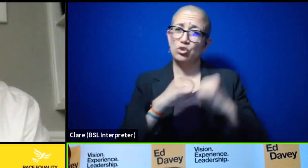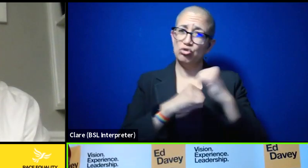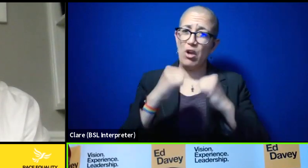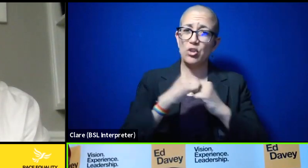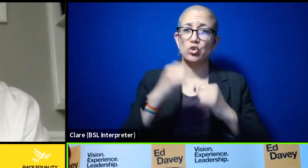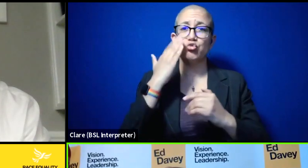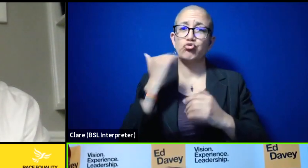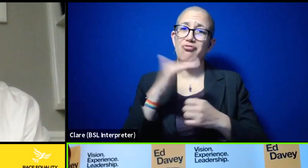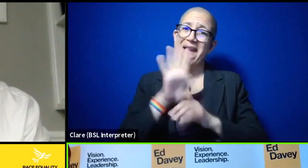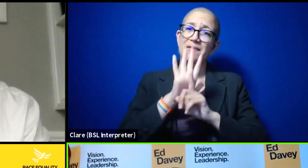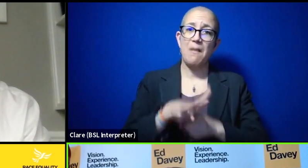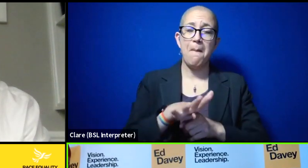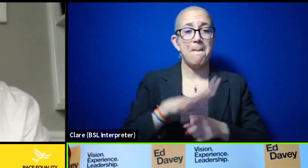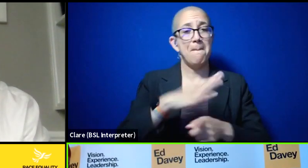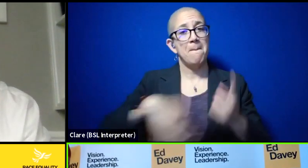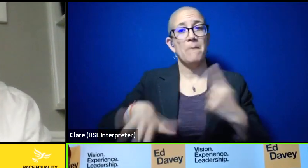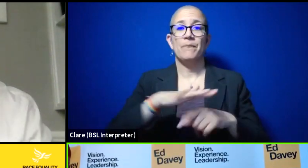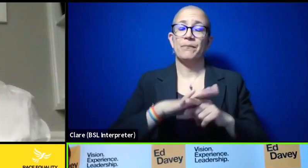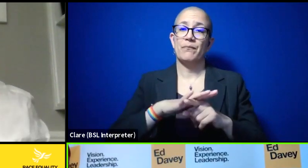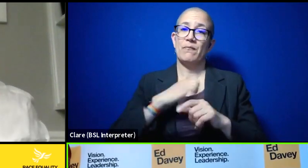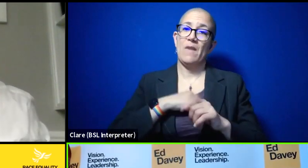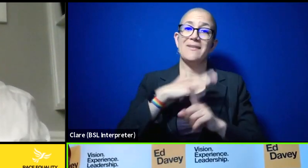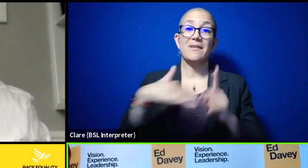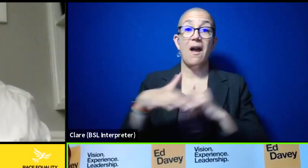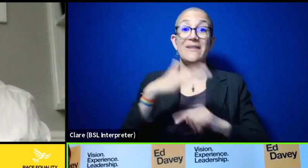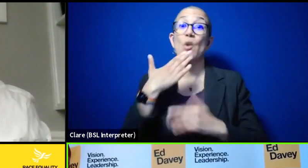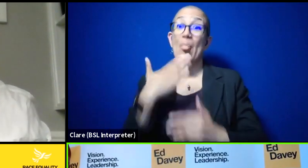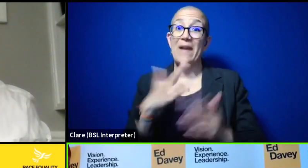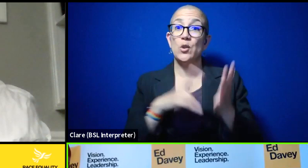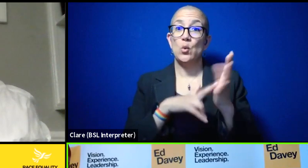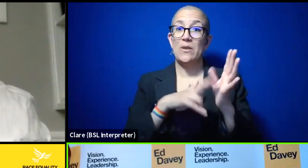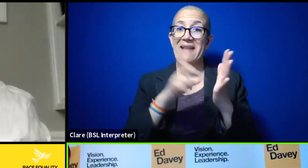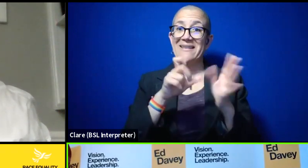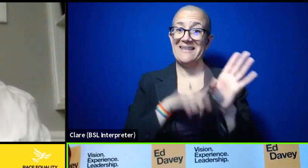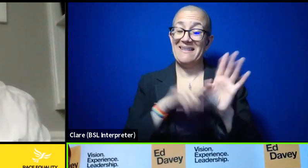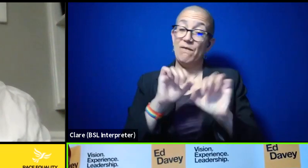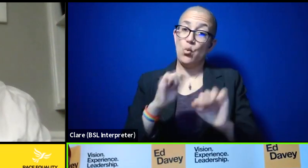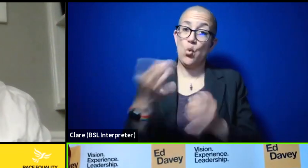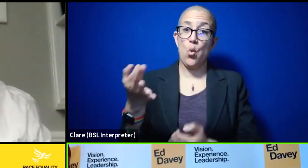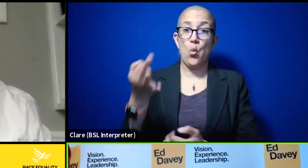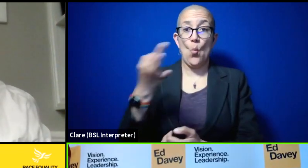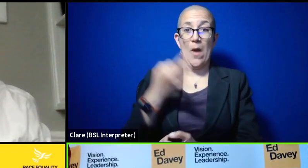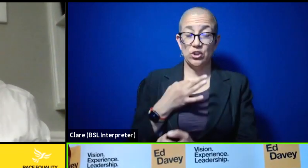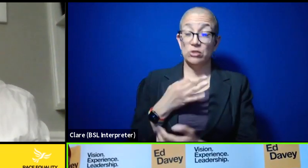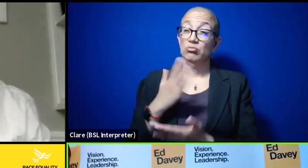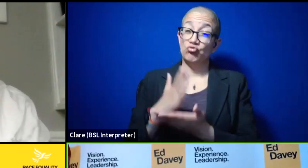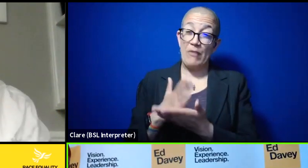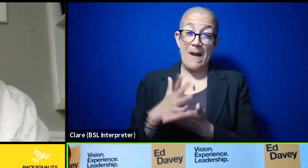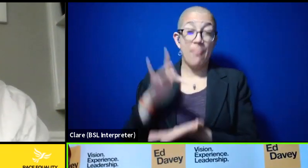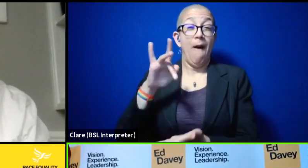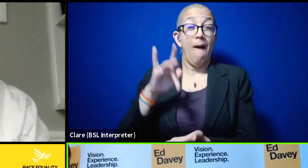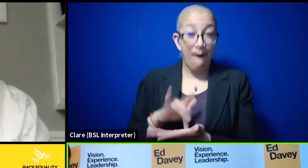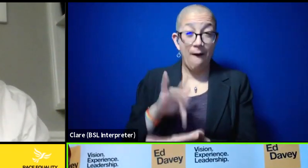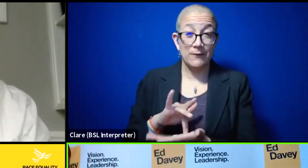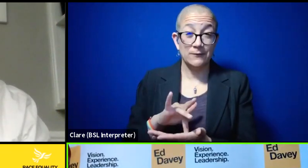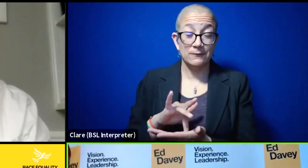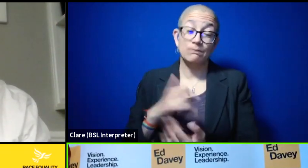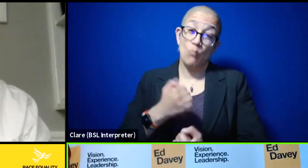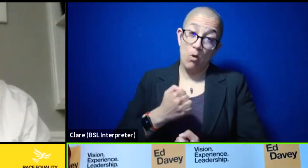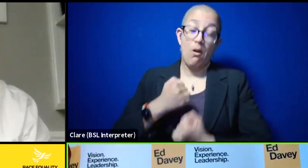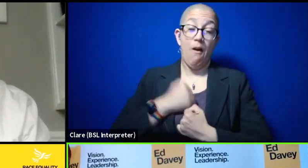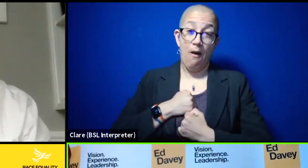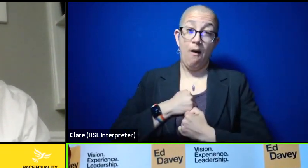So Nancy, thank you for that question. It goes right to the heart of what our party needs to do. And I